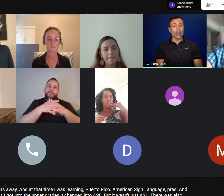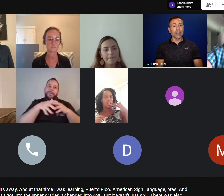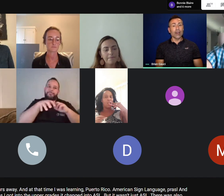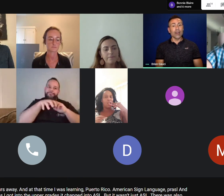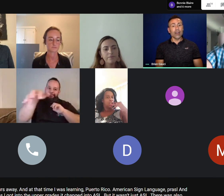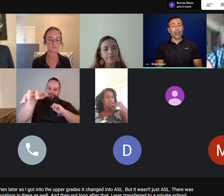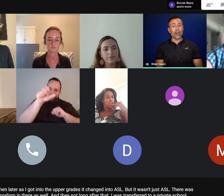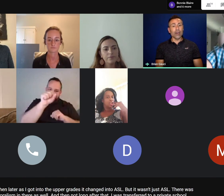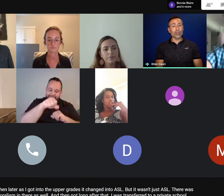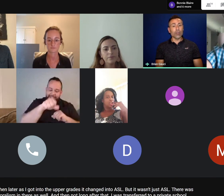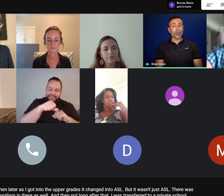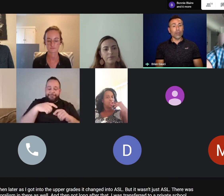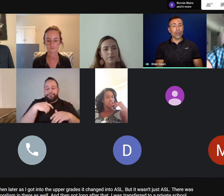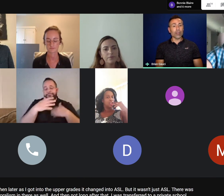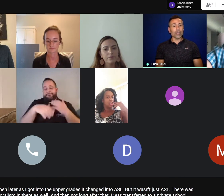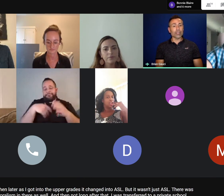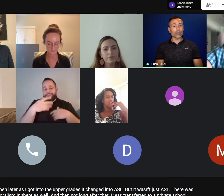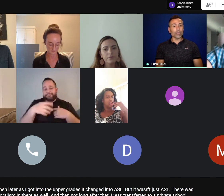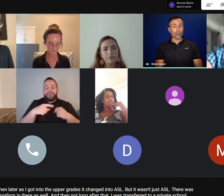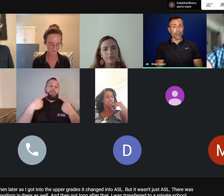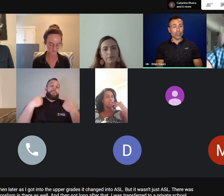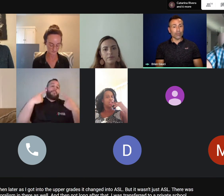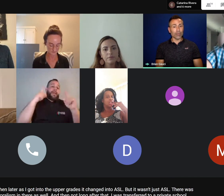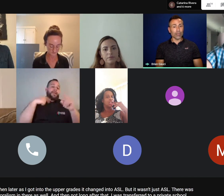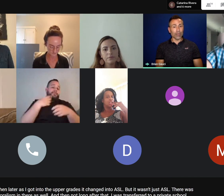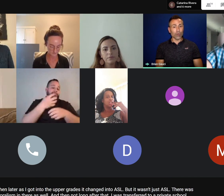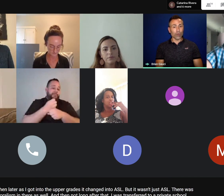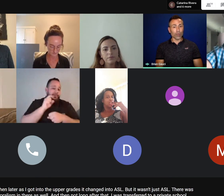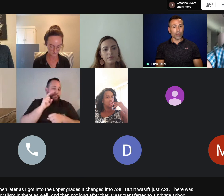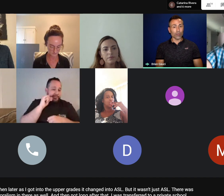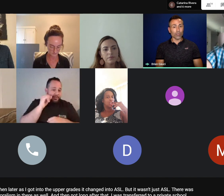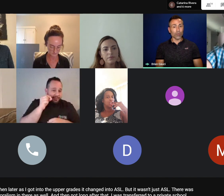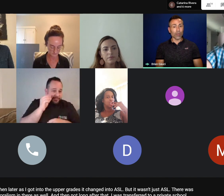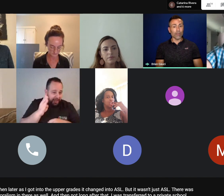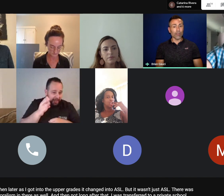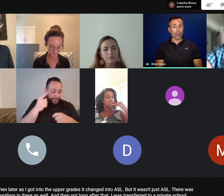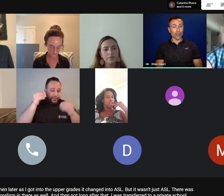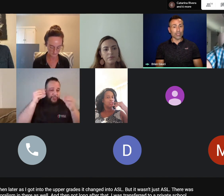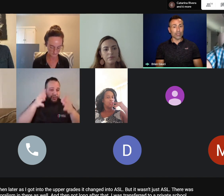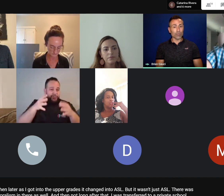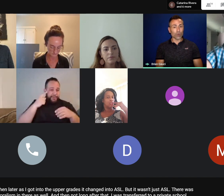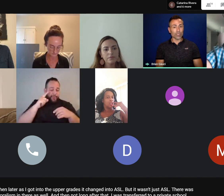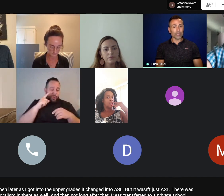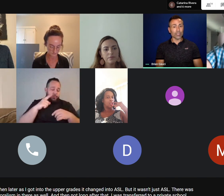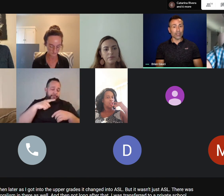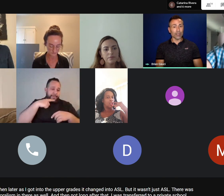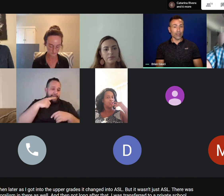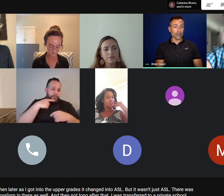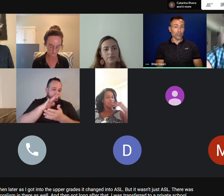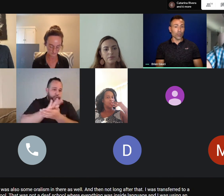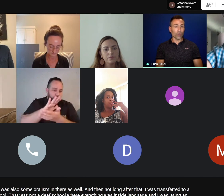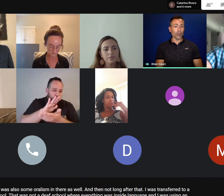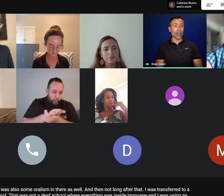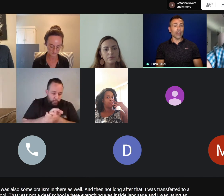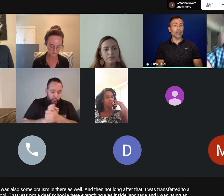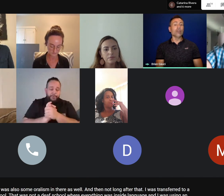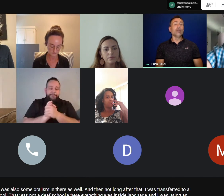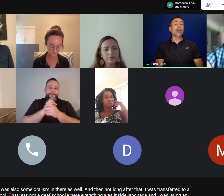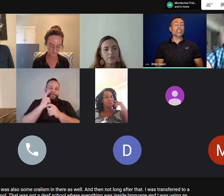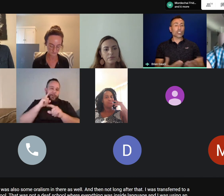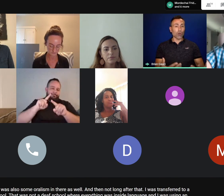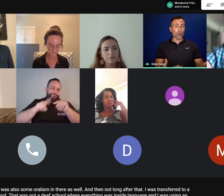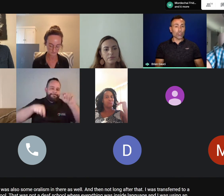obviously. You know, in America, it's a little different, but in Puerto Rico, you know, we have very limited resources, and, you know, we're